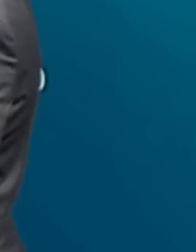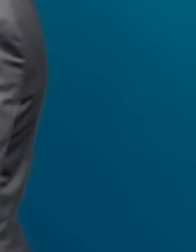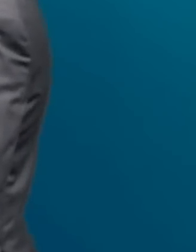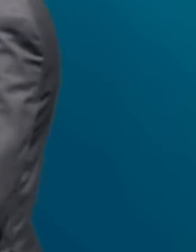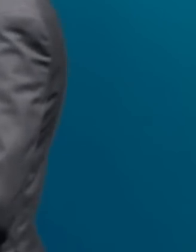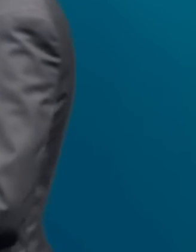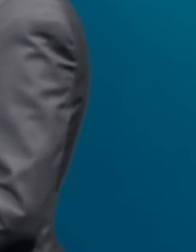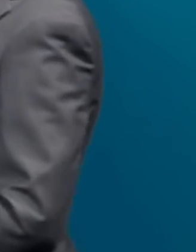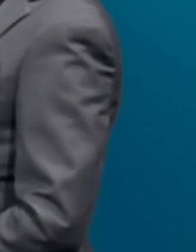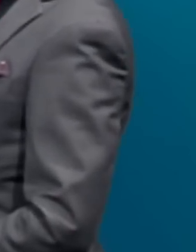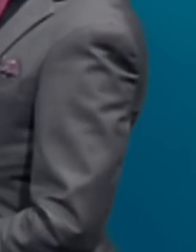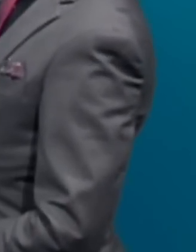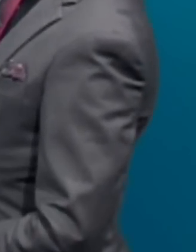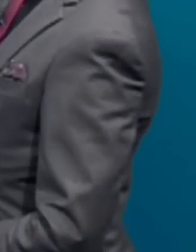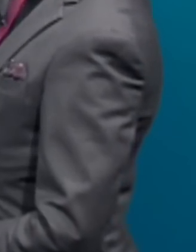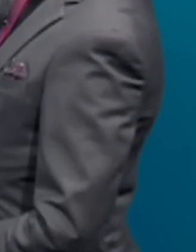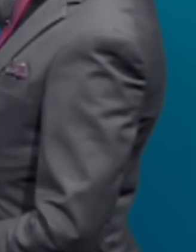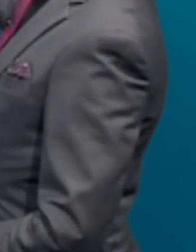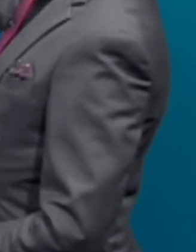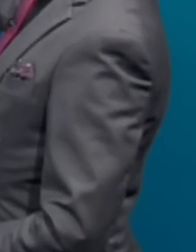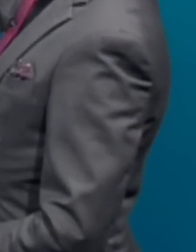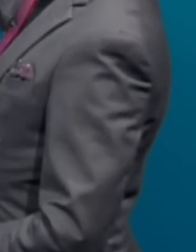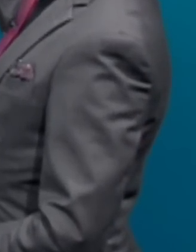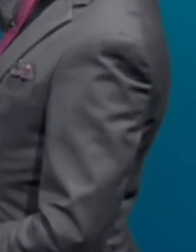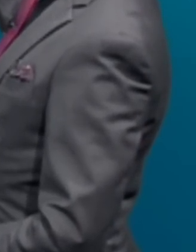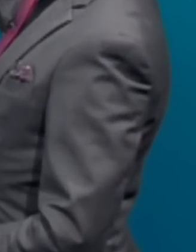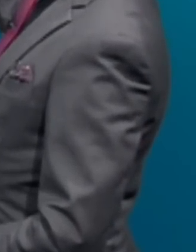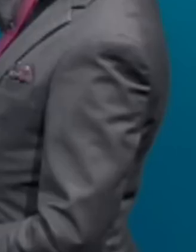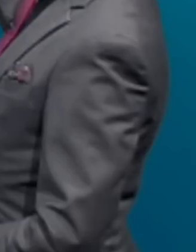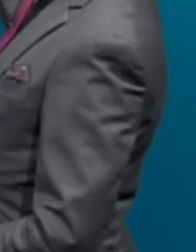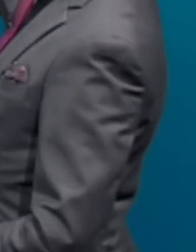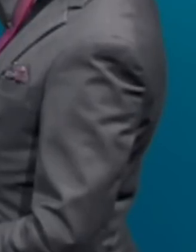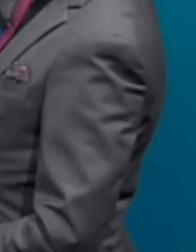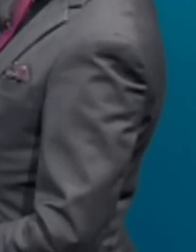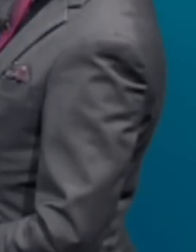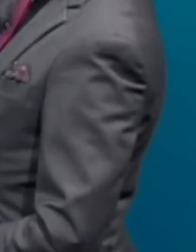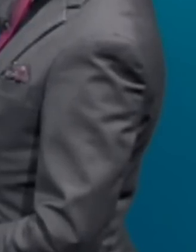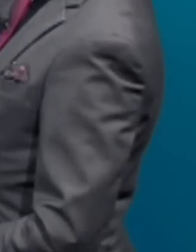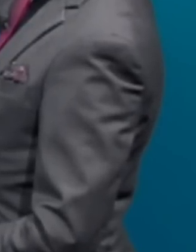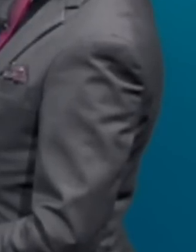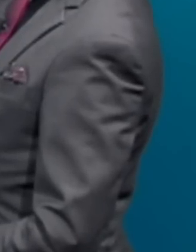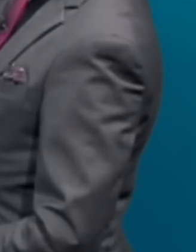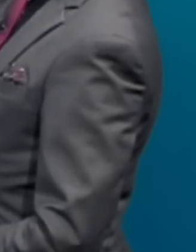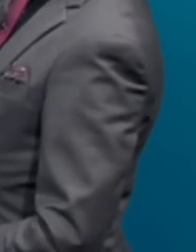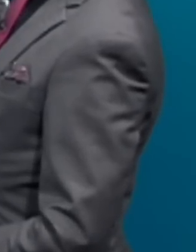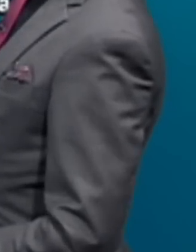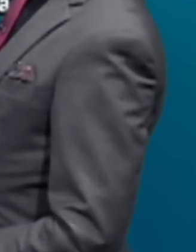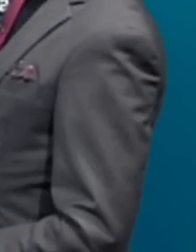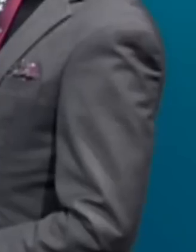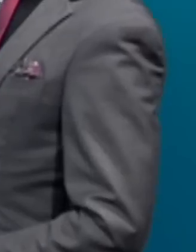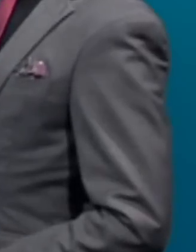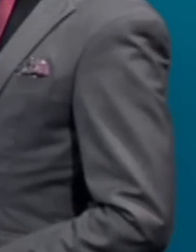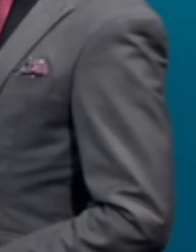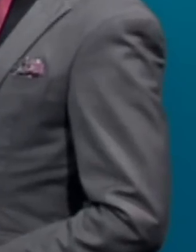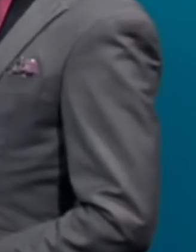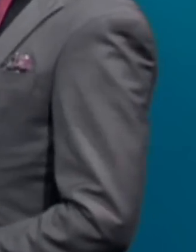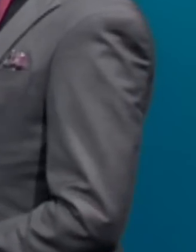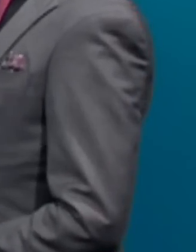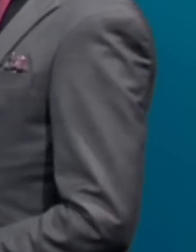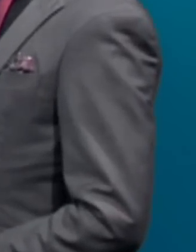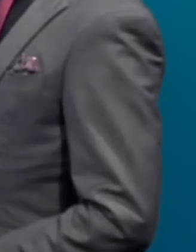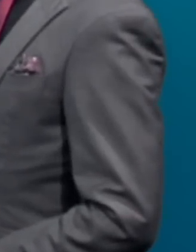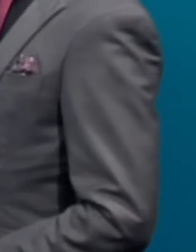dipula ka diperesente tse 30 ke diperesente tse 60 re le tsona lo ka kwa go la Gauteng di karolo tsa province ya Mpumalanga le gona province ya